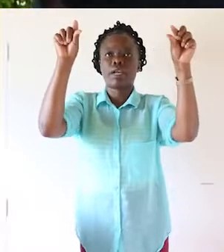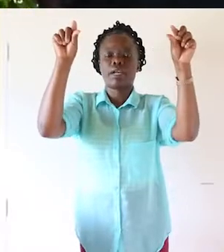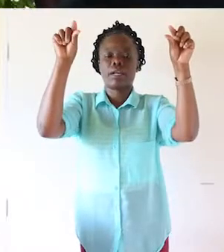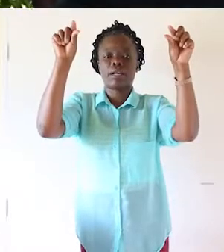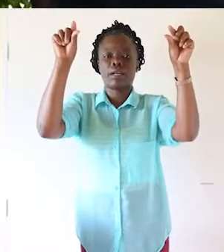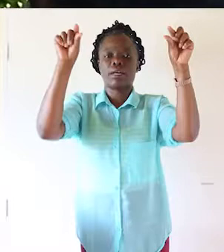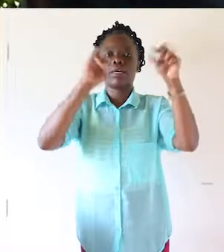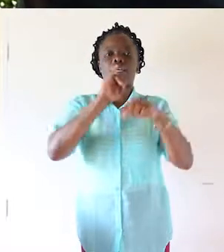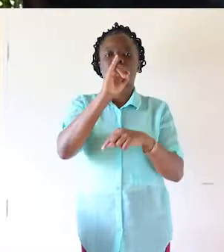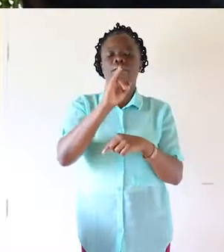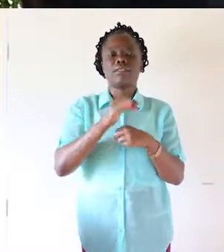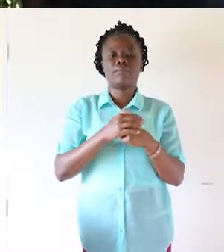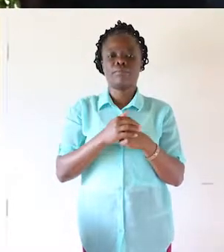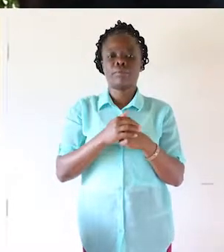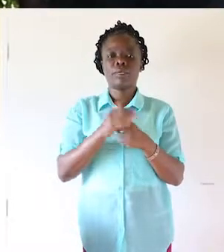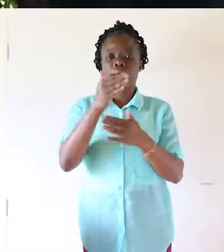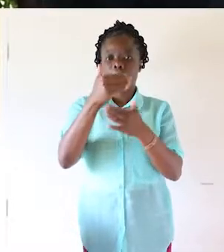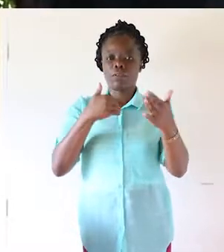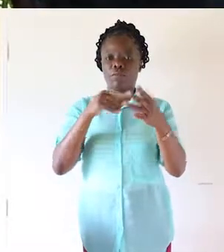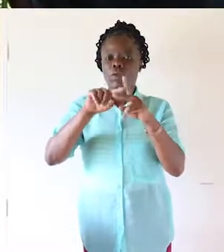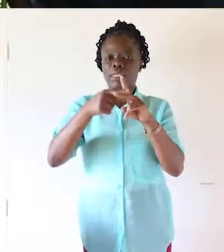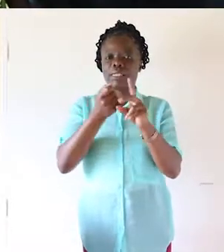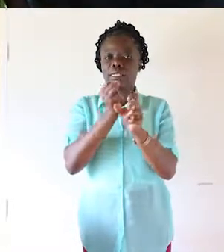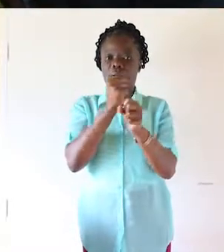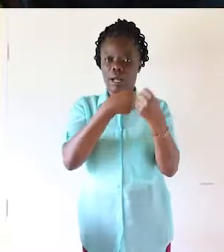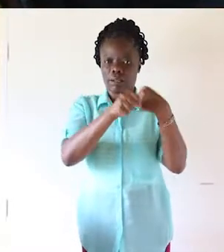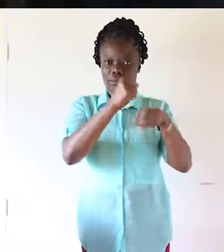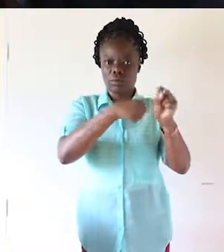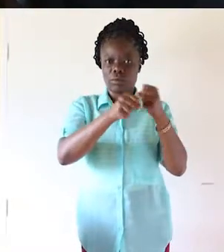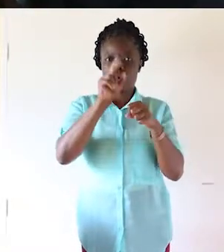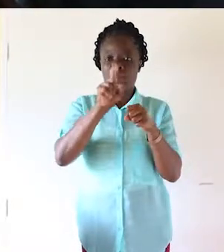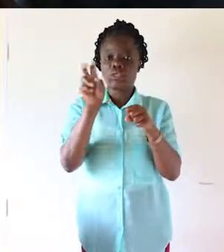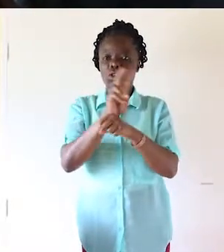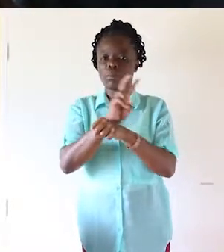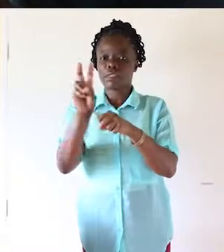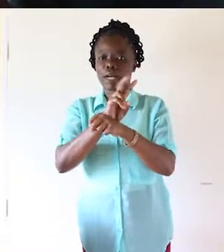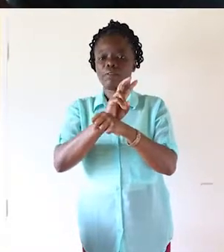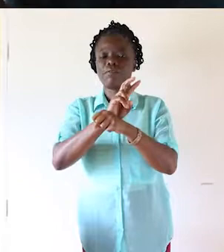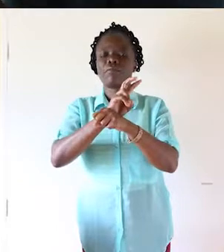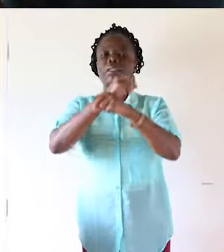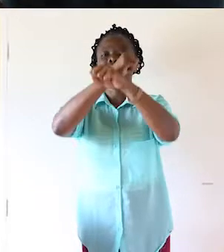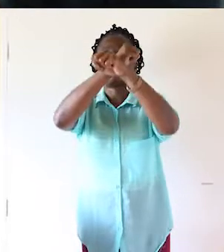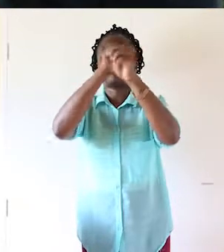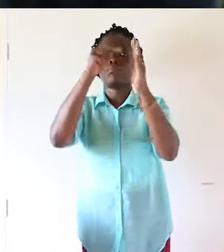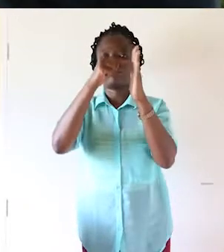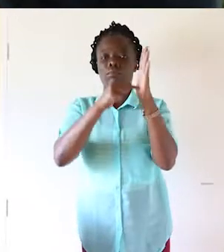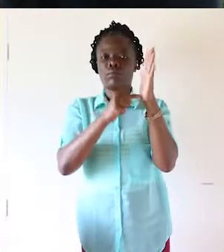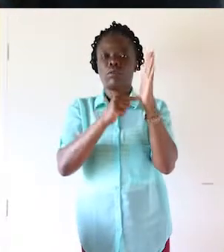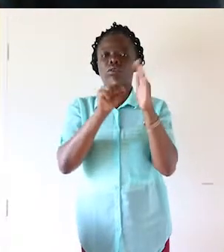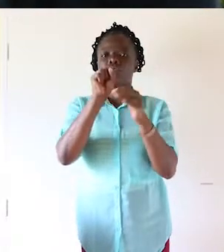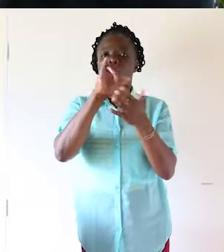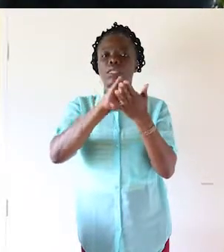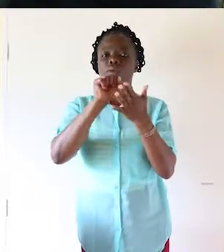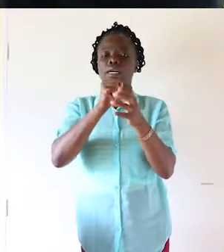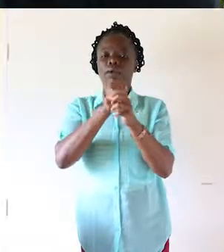like. Now, before we get into the actual work, we need to observe safety measures so that we can